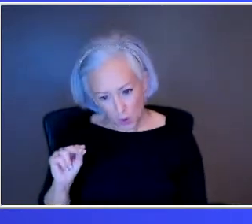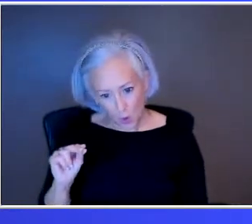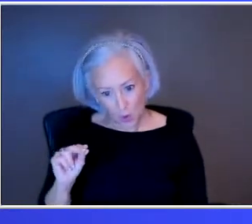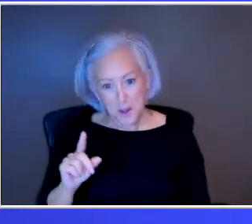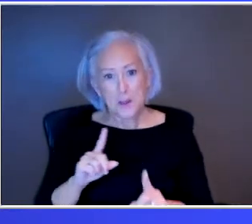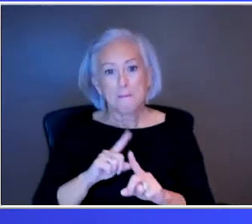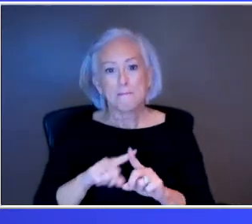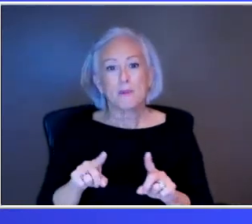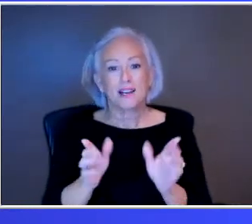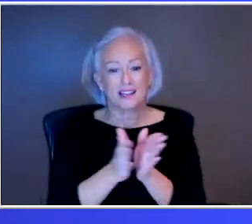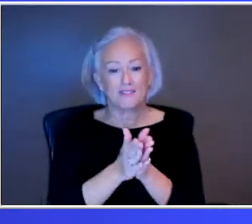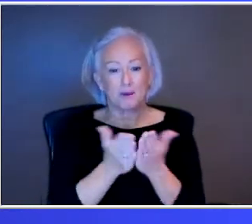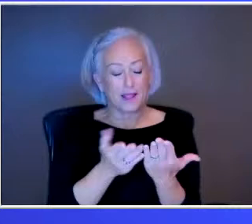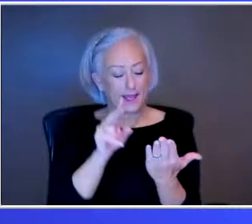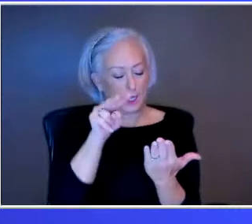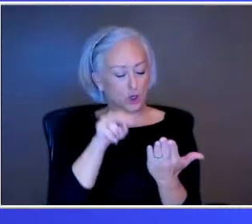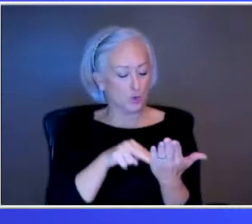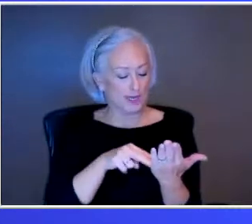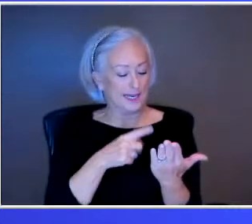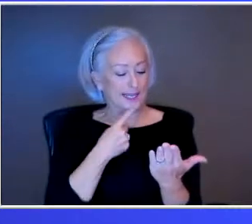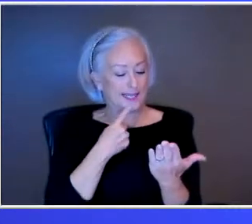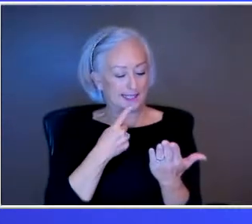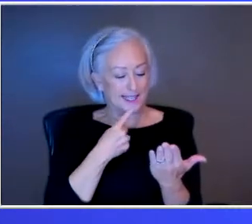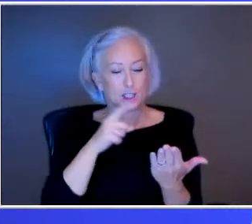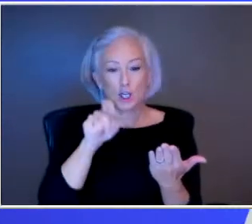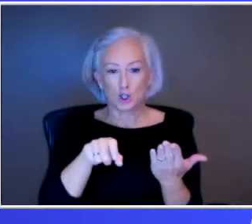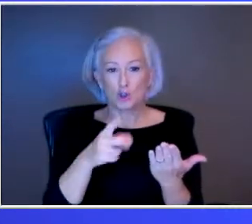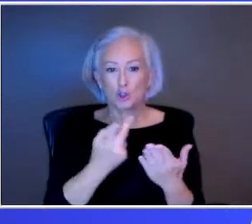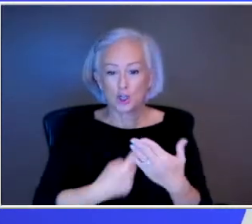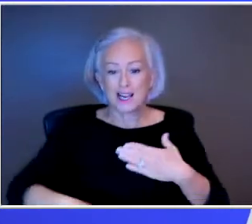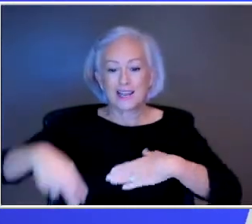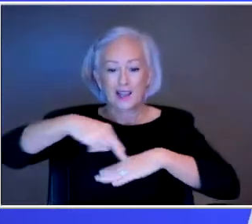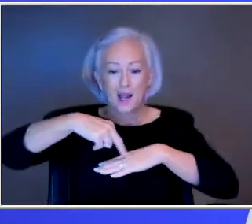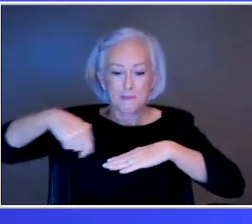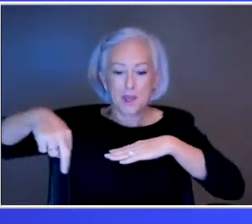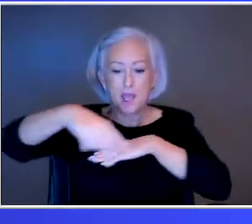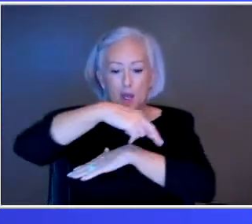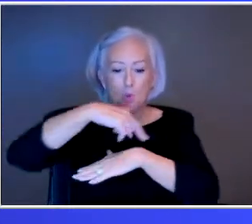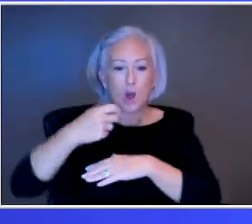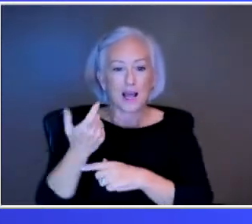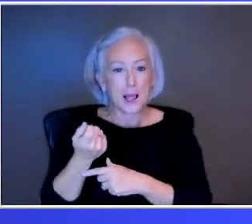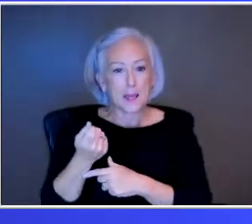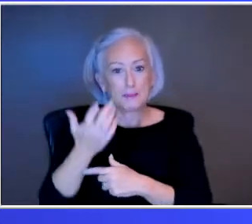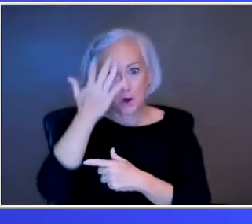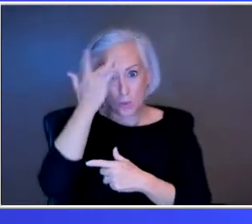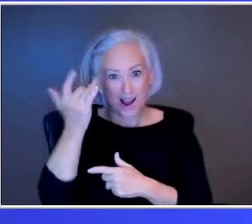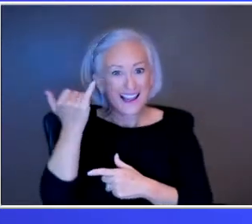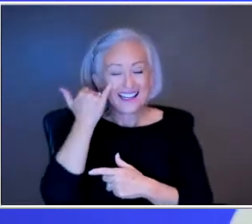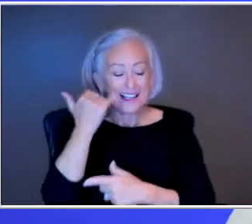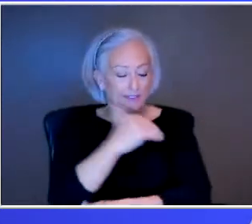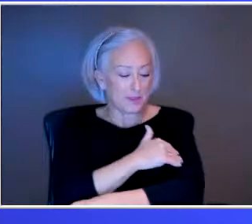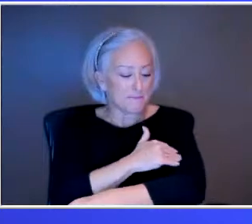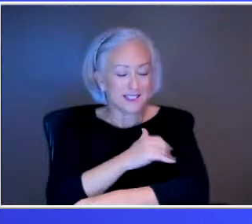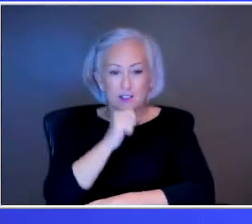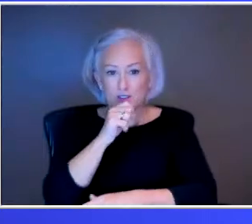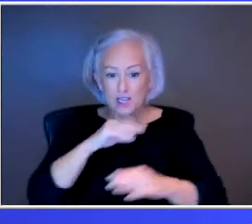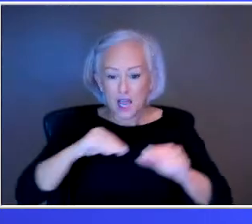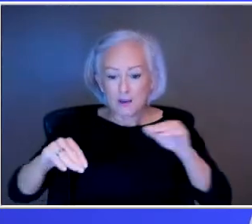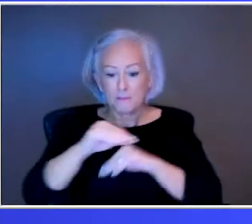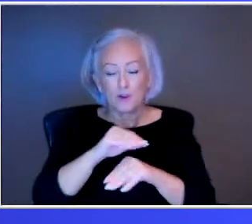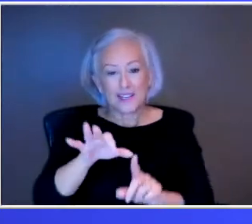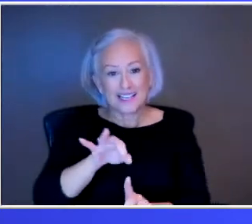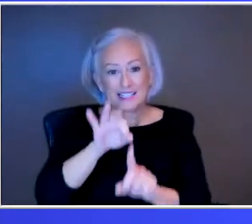longer flight, it will advise you to be up and walking around. And part of that is because if you're not moving your muscles, especially the muscles of the legs, you can build a blood